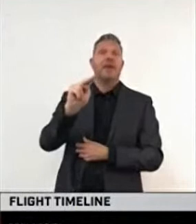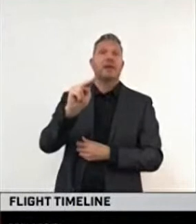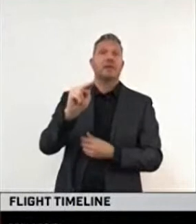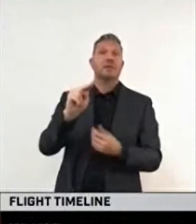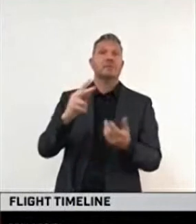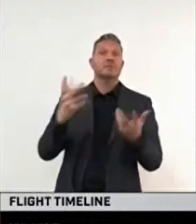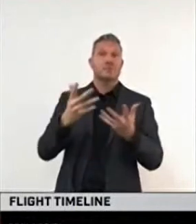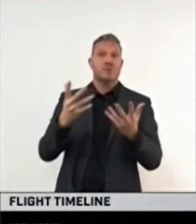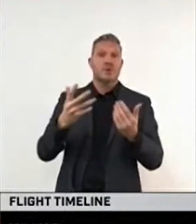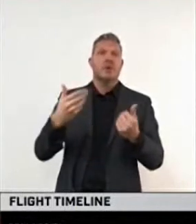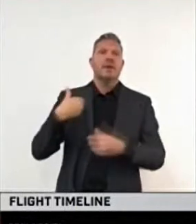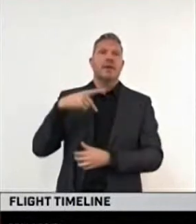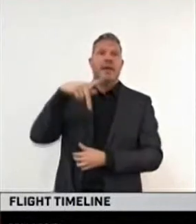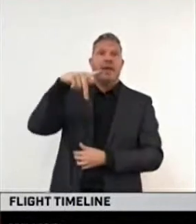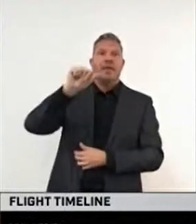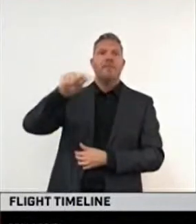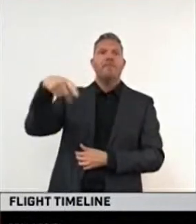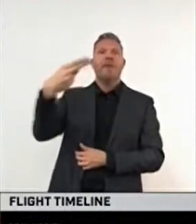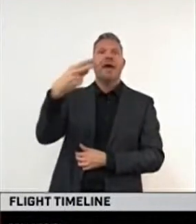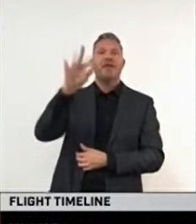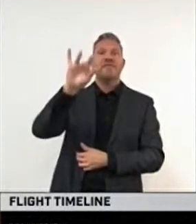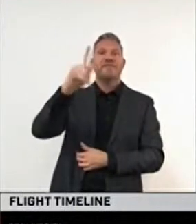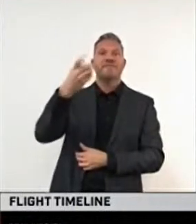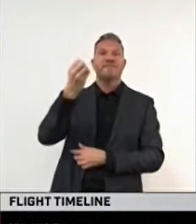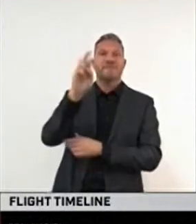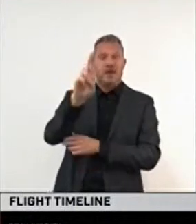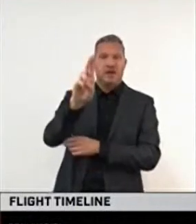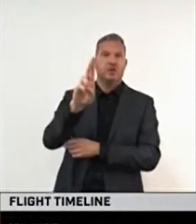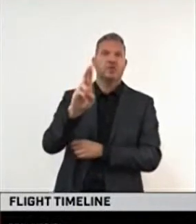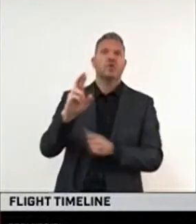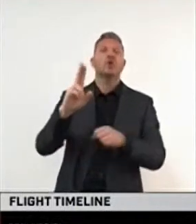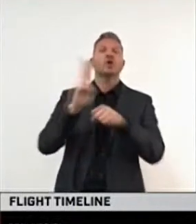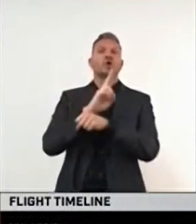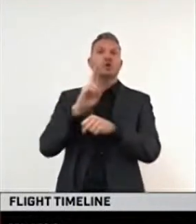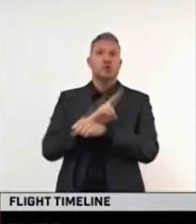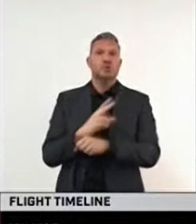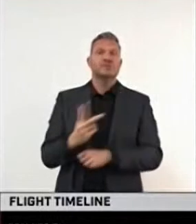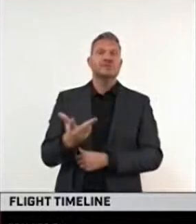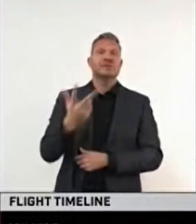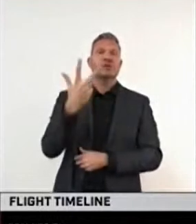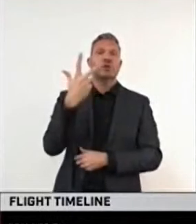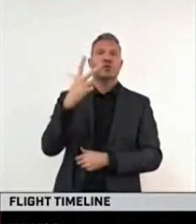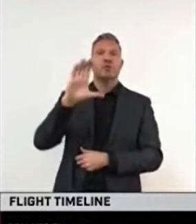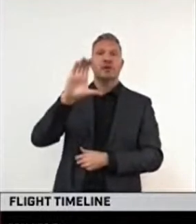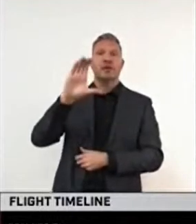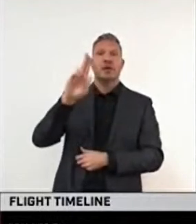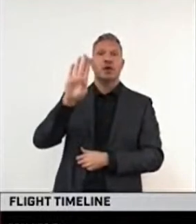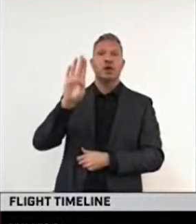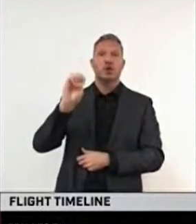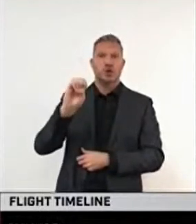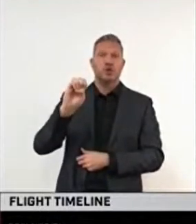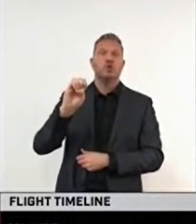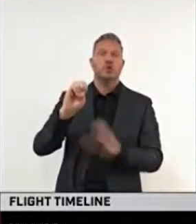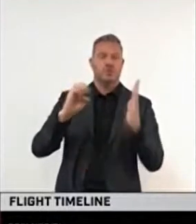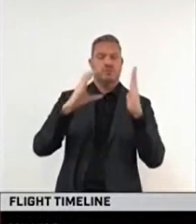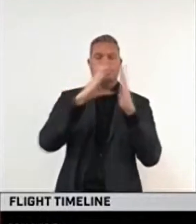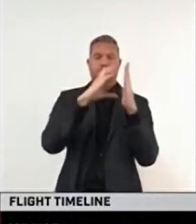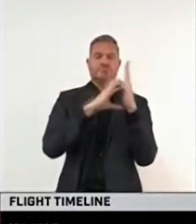autonomous rendezvous and docking solution using 2 3U CubeSats designed with modular subsystem